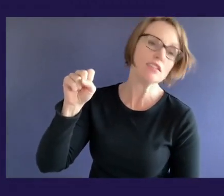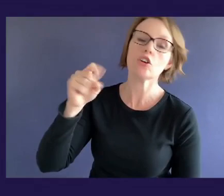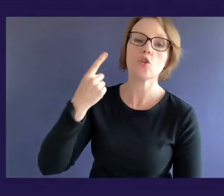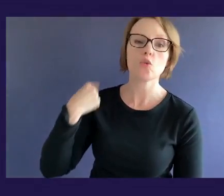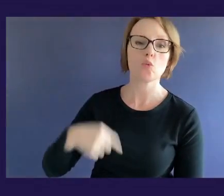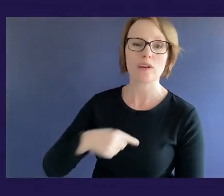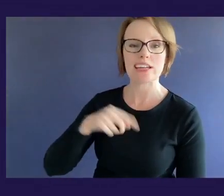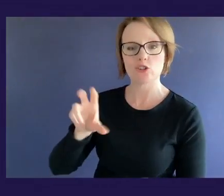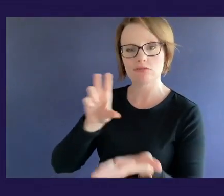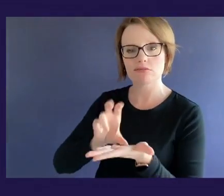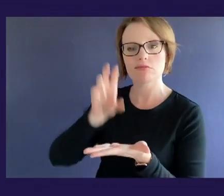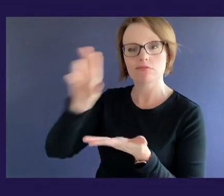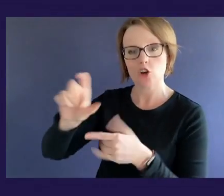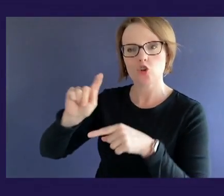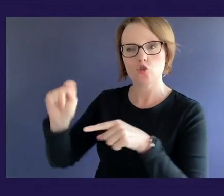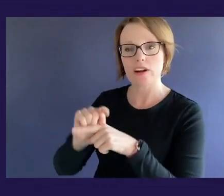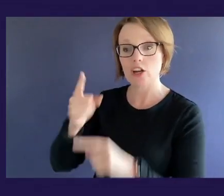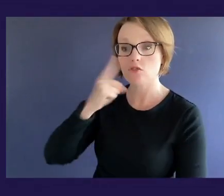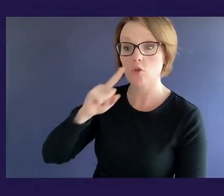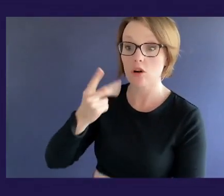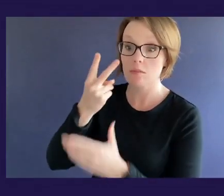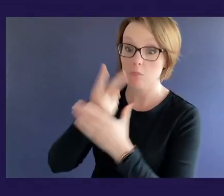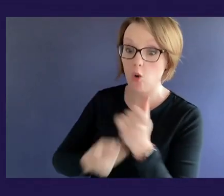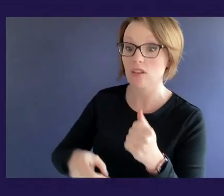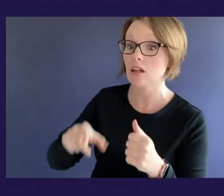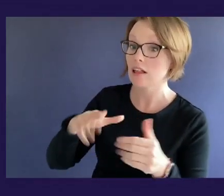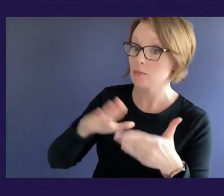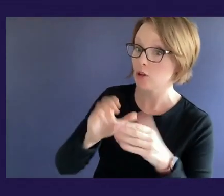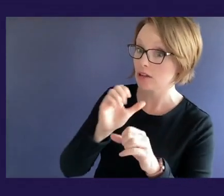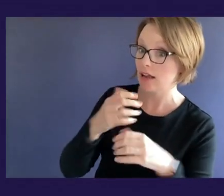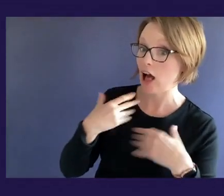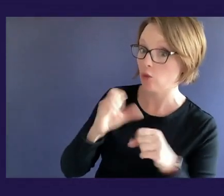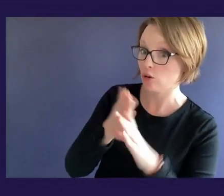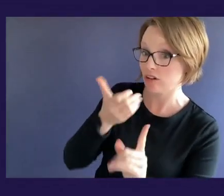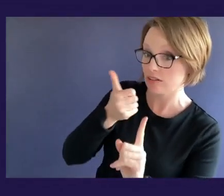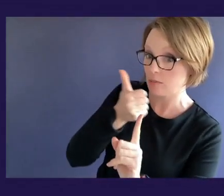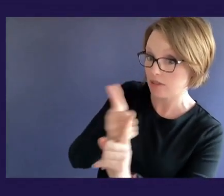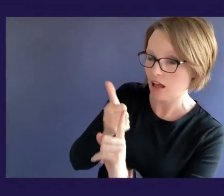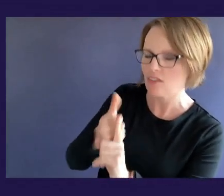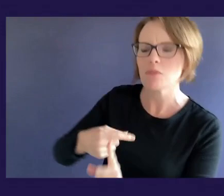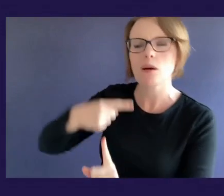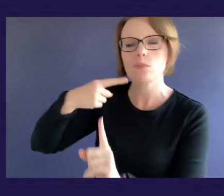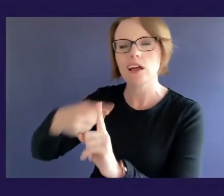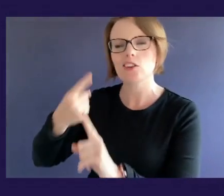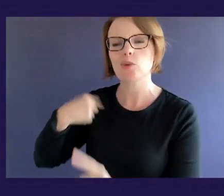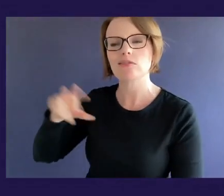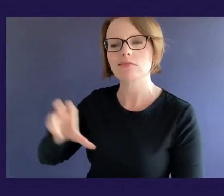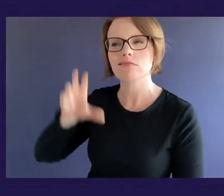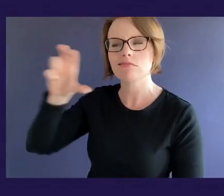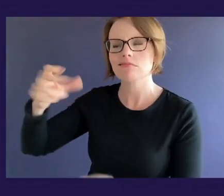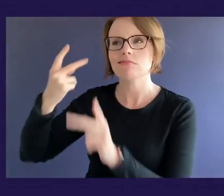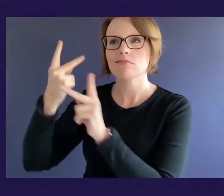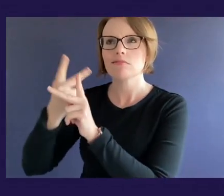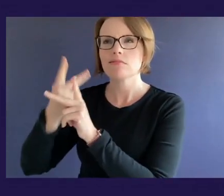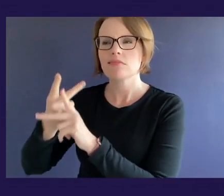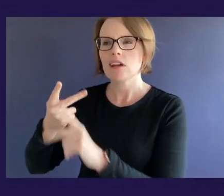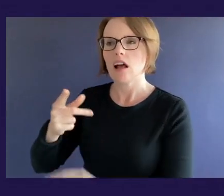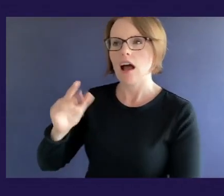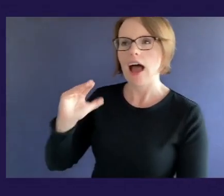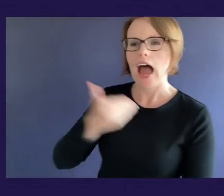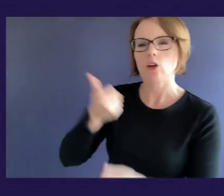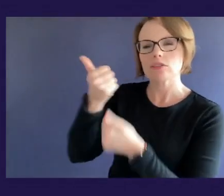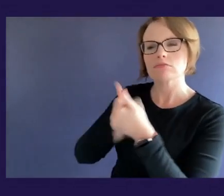community health workers, but also really looking at how do we ensure that our public health